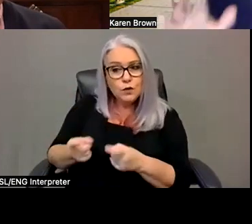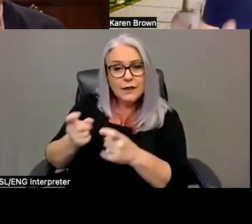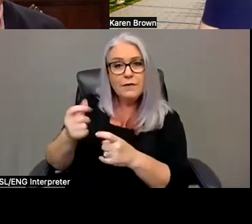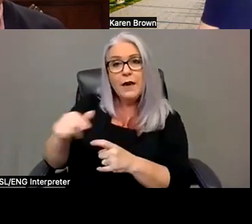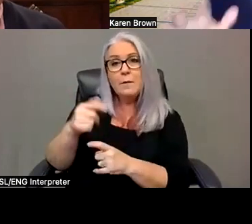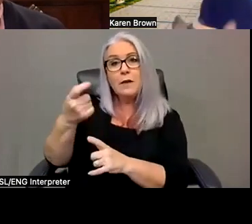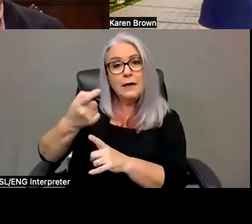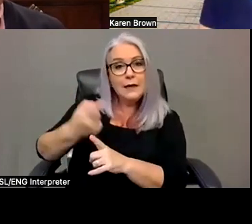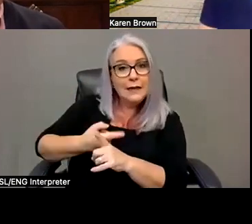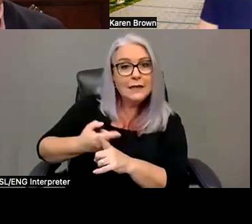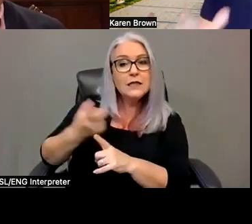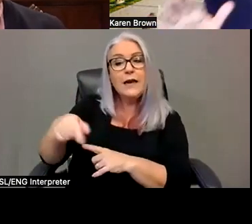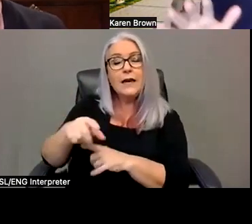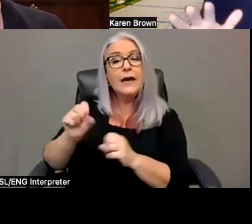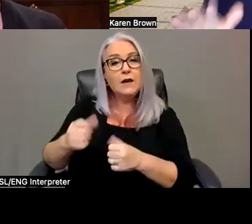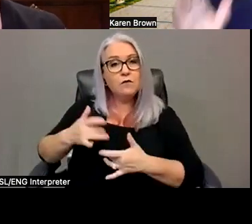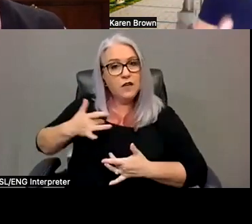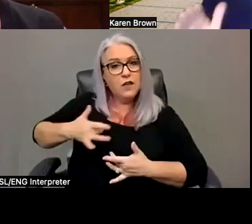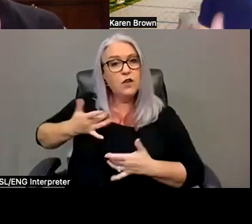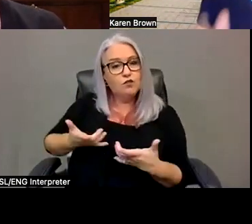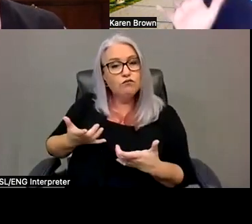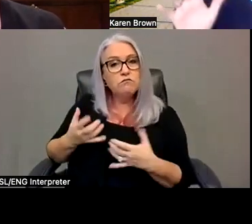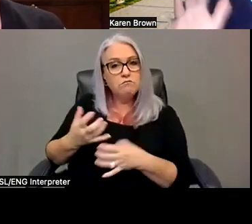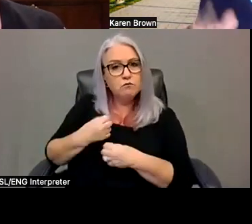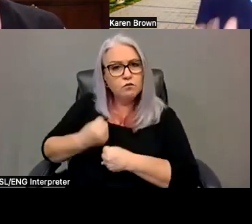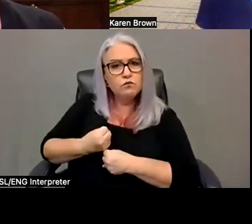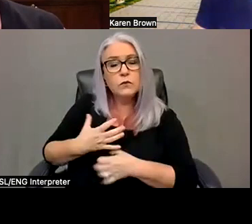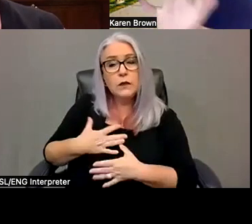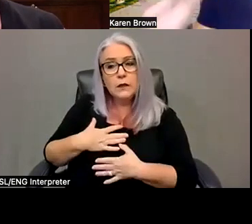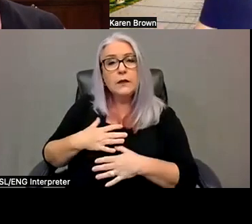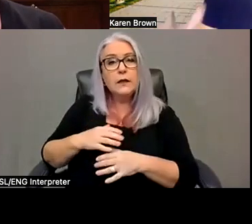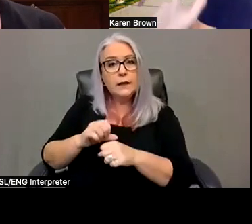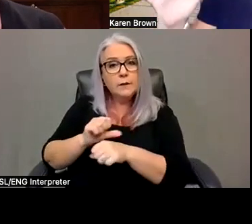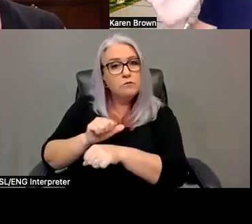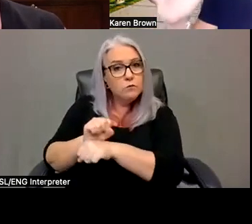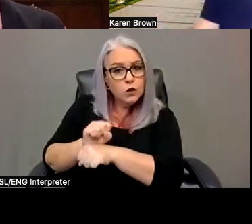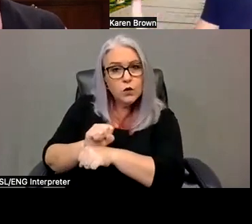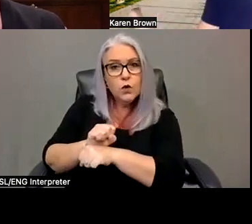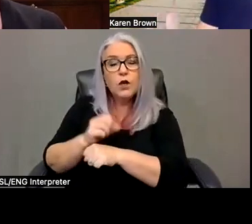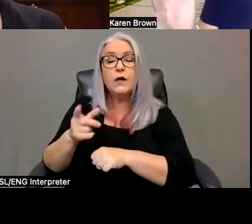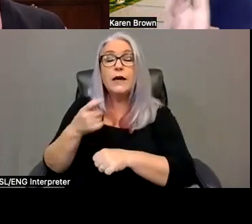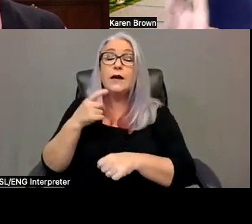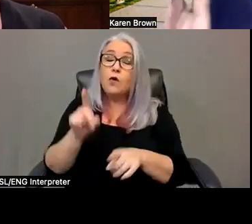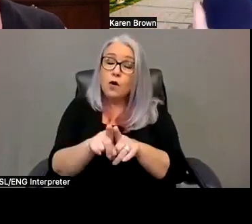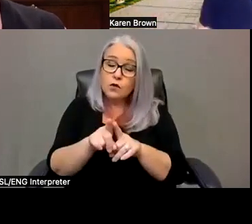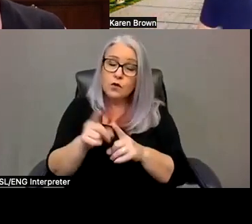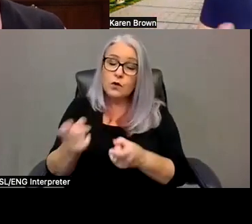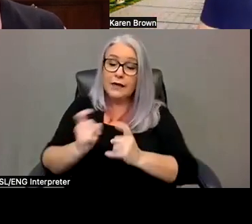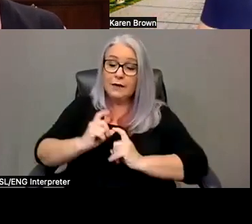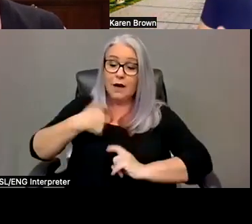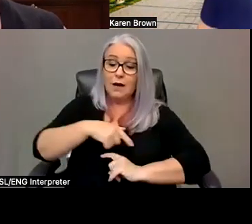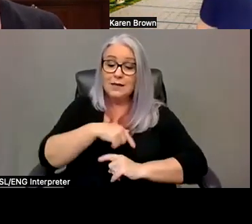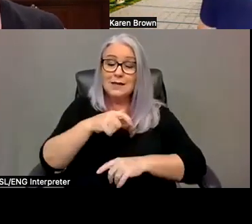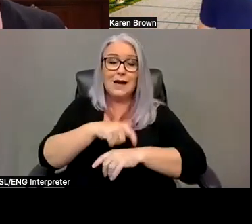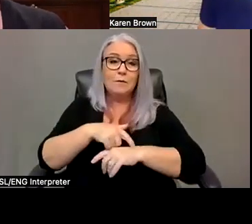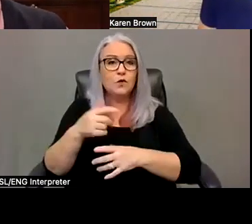that they can feel secure. And we can also have time to make plans about what to do with that